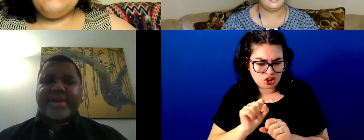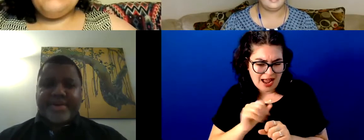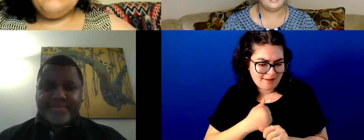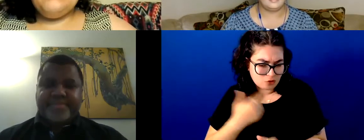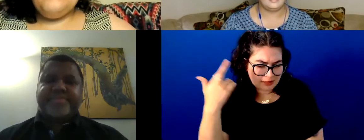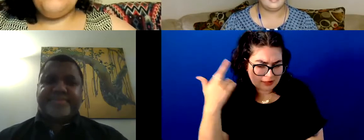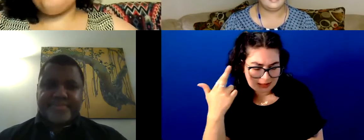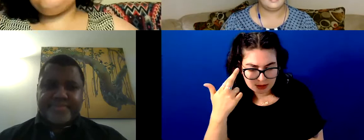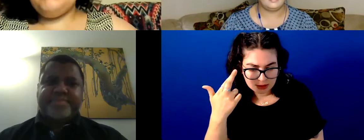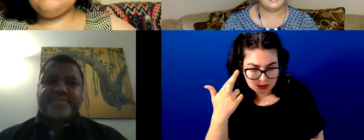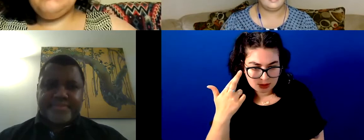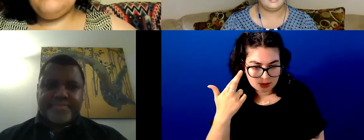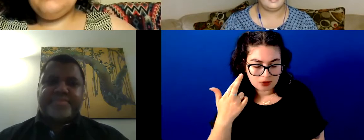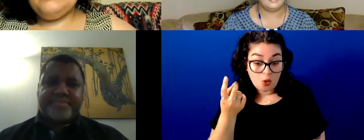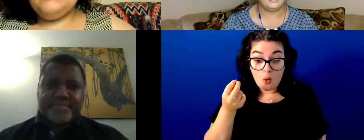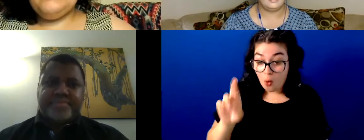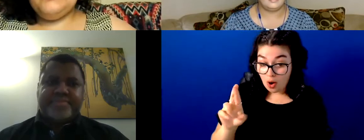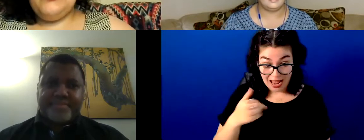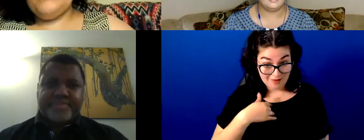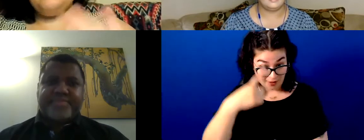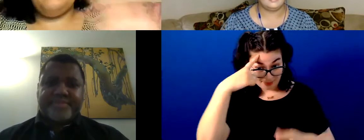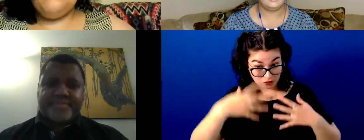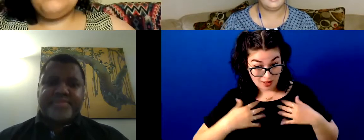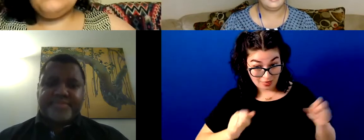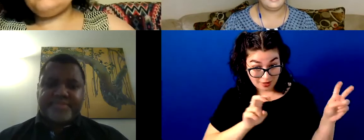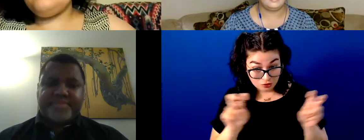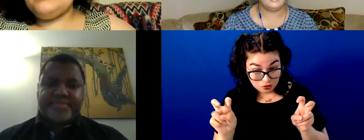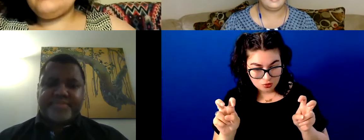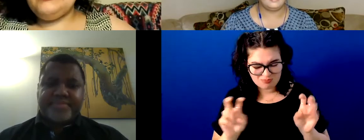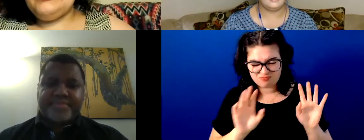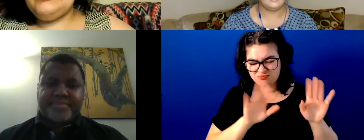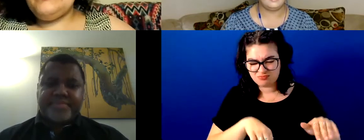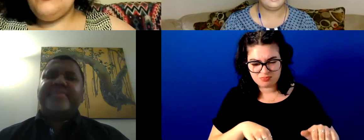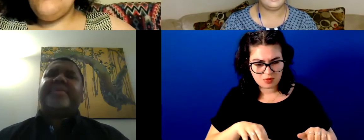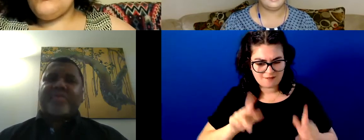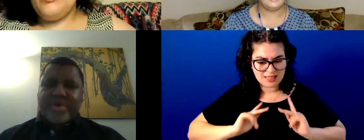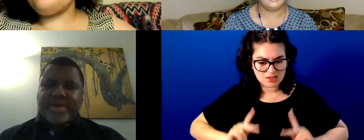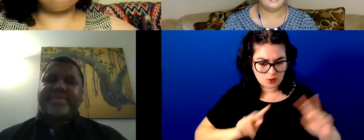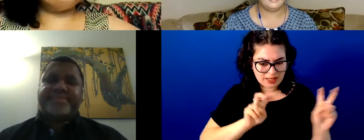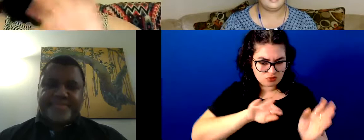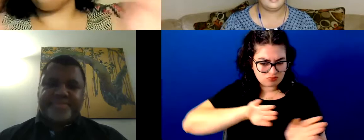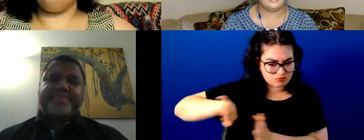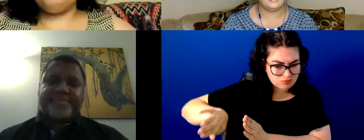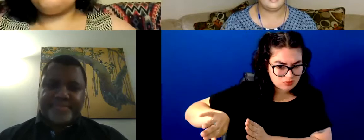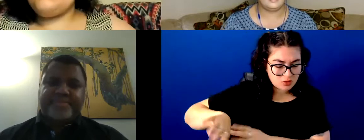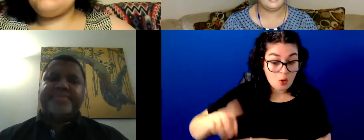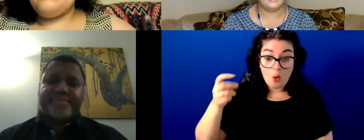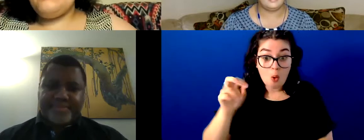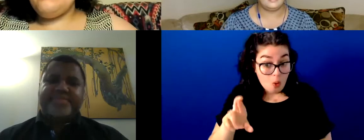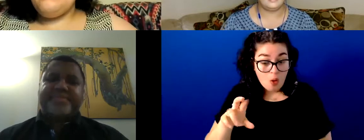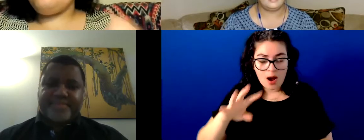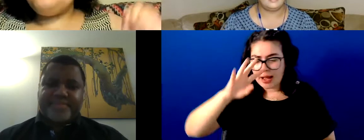Or you have this mental health issue, so like we're not going to address this physical issue. Or I'm going to ignore all of